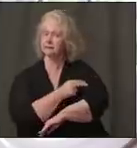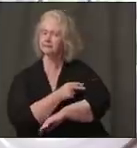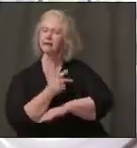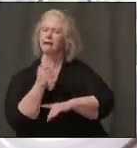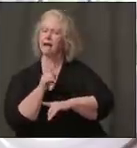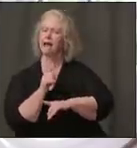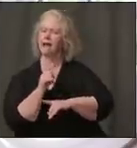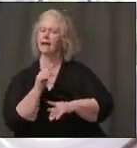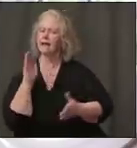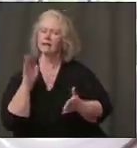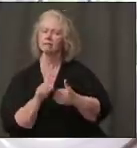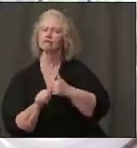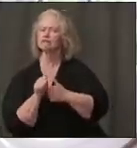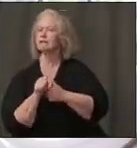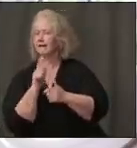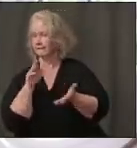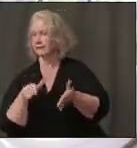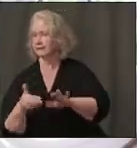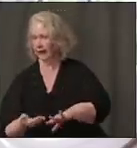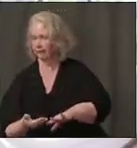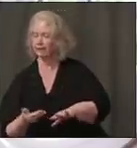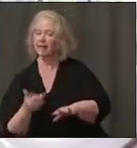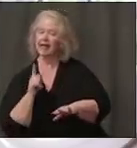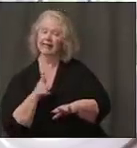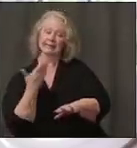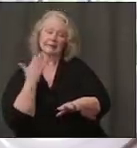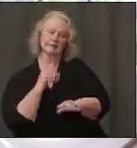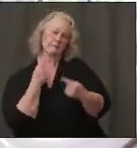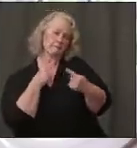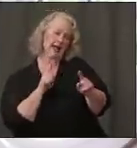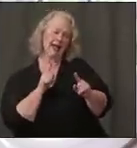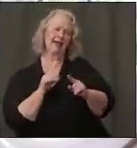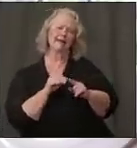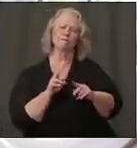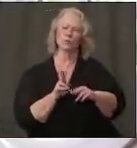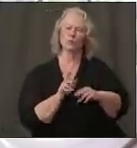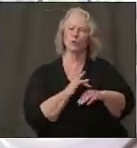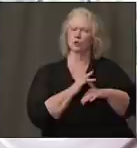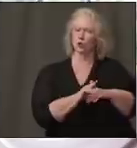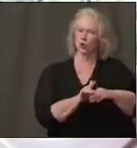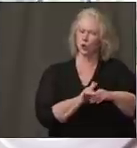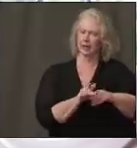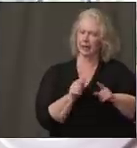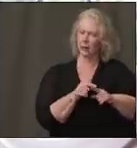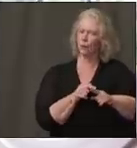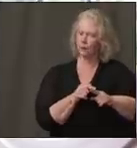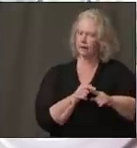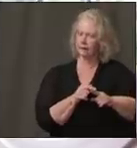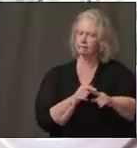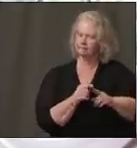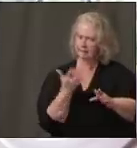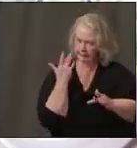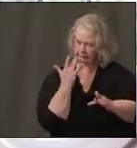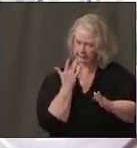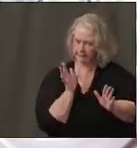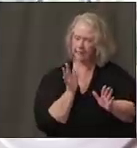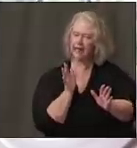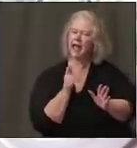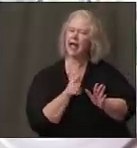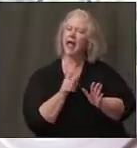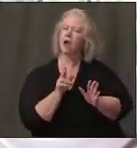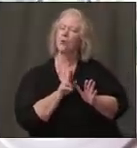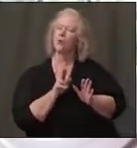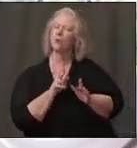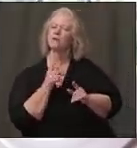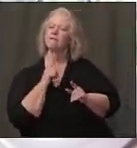the drug is going to be more beneficial if used early in the course of infection and most beneficial if used in people who probably are at higher risk of